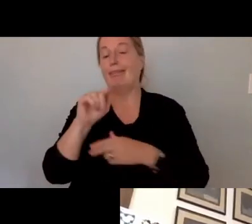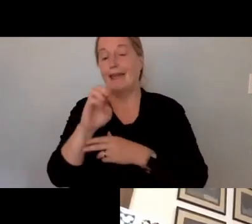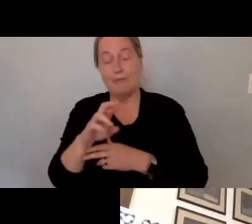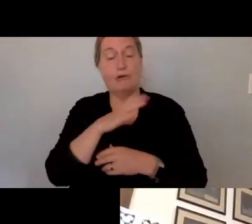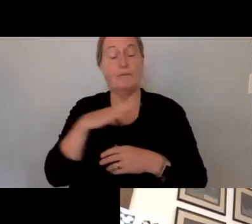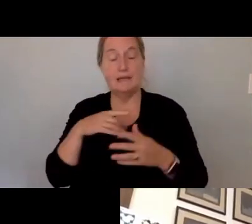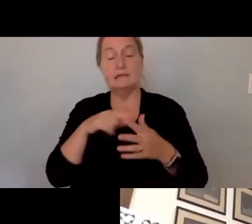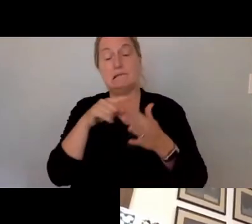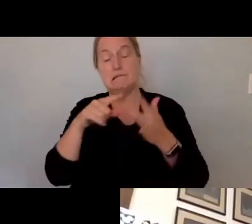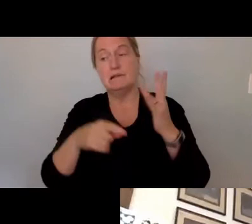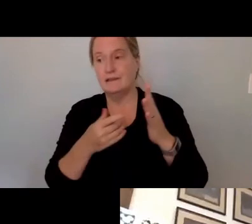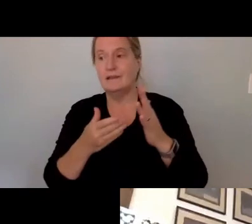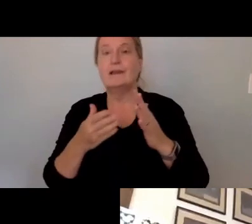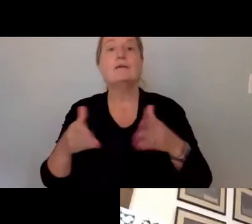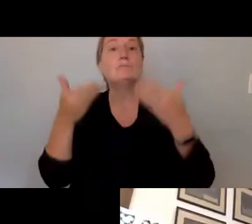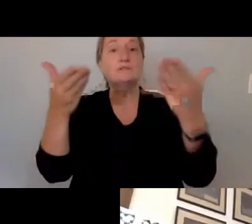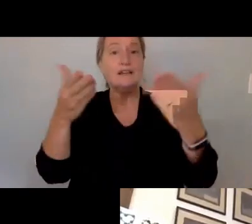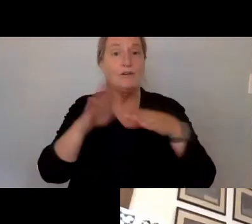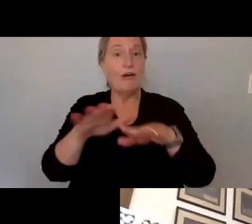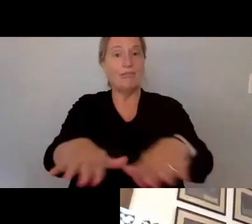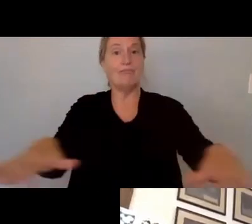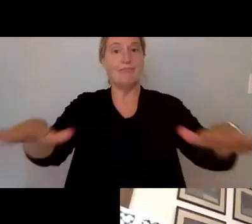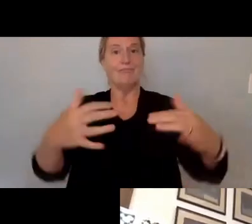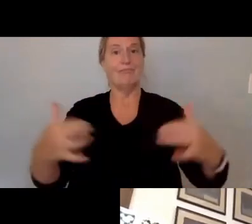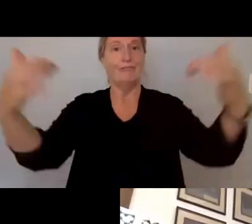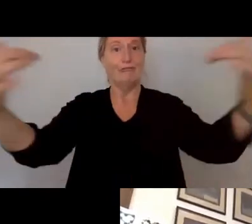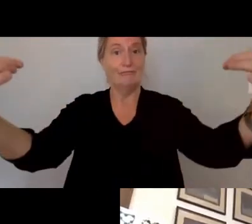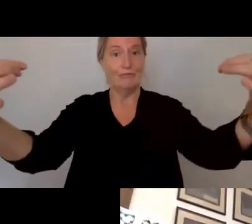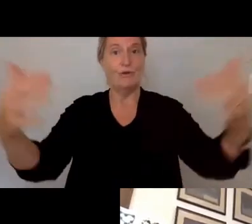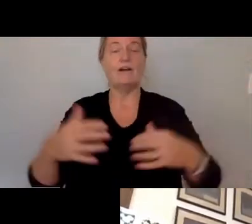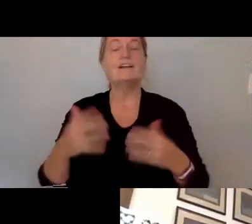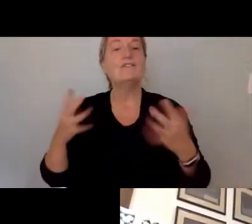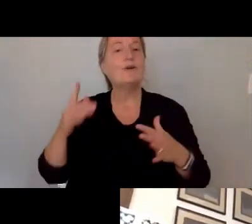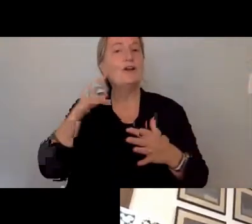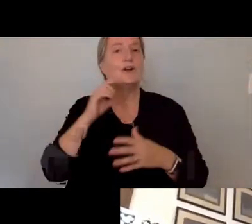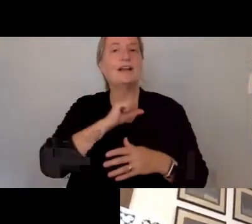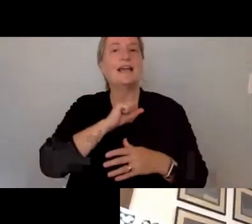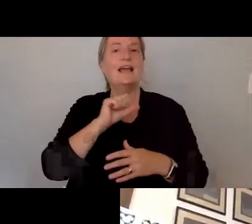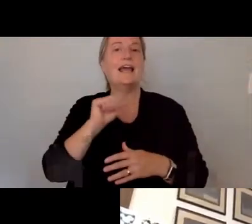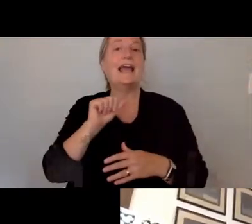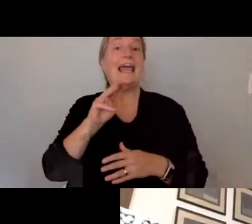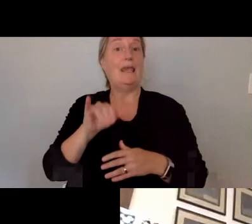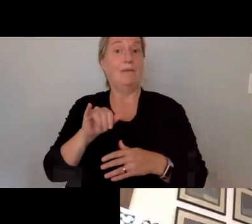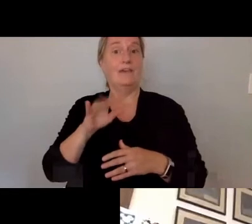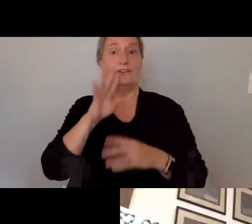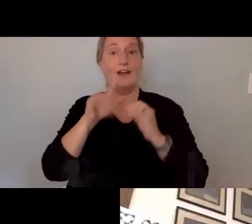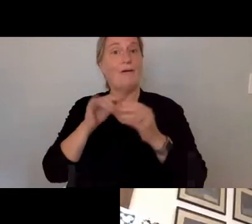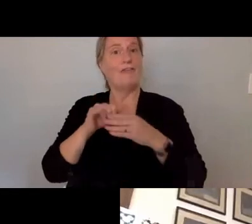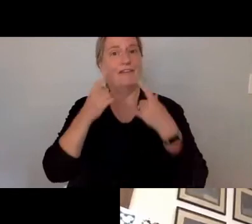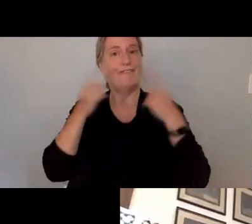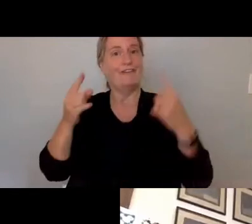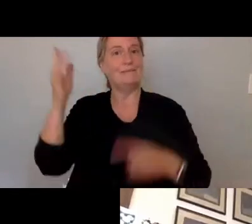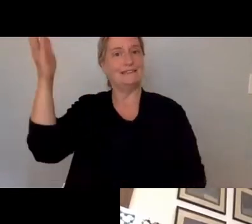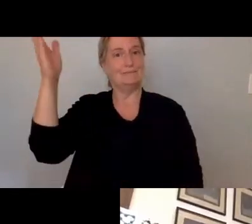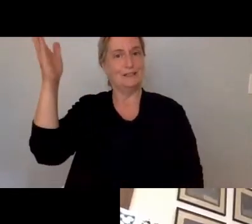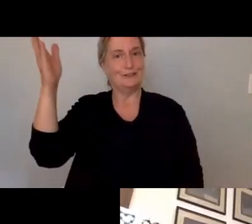floor. And you've already heard Amy tell the story about his his famous speech. But the bottom